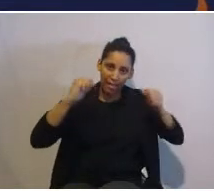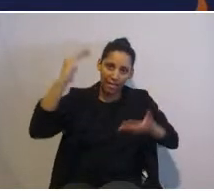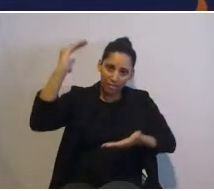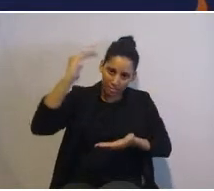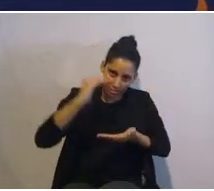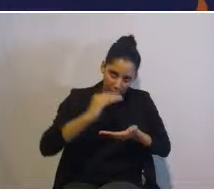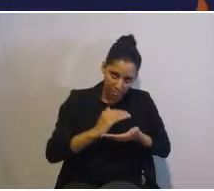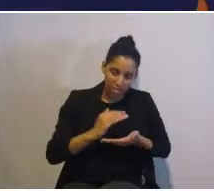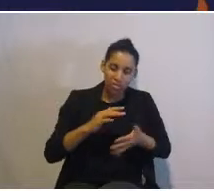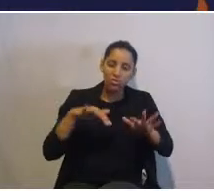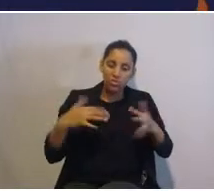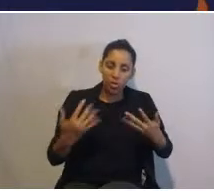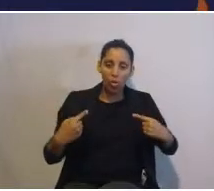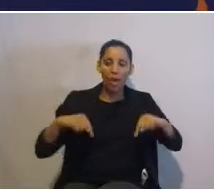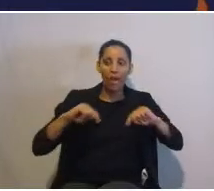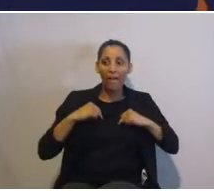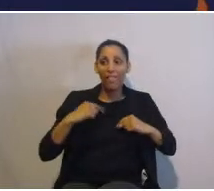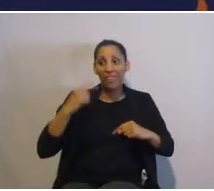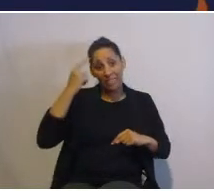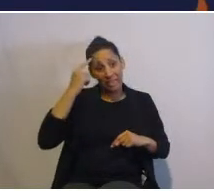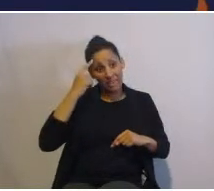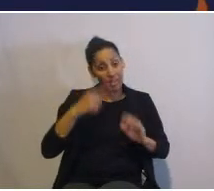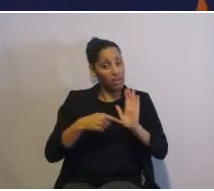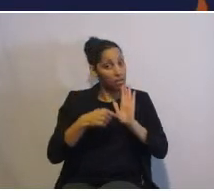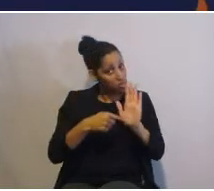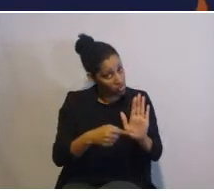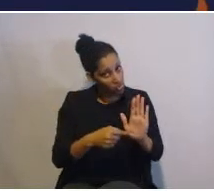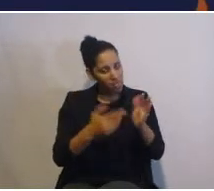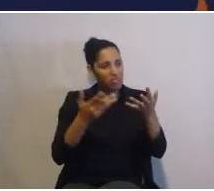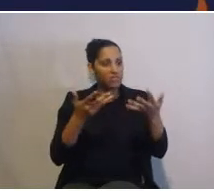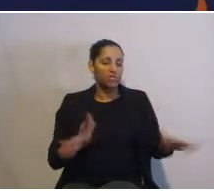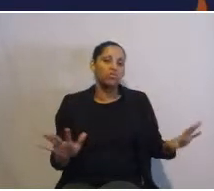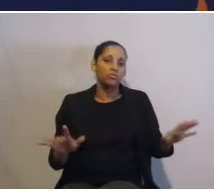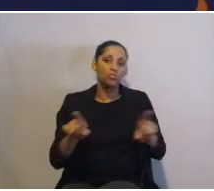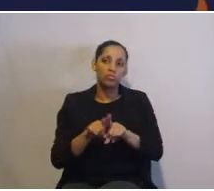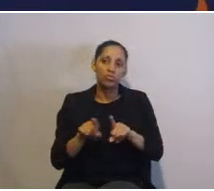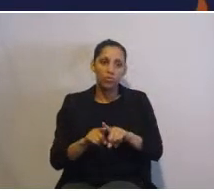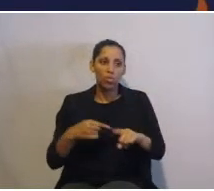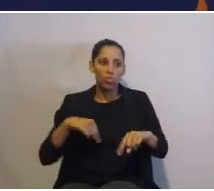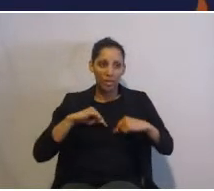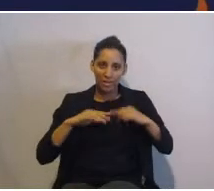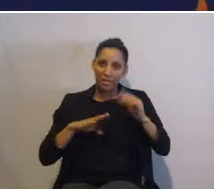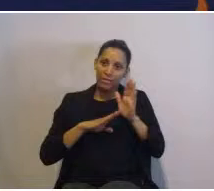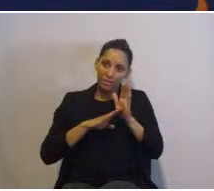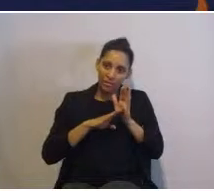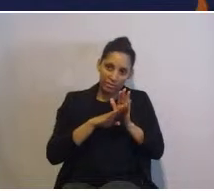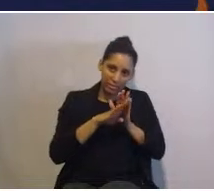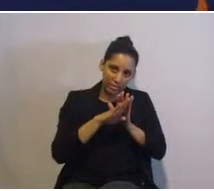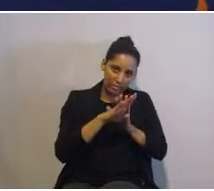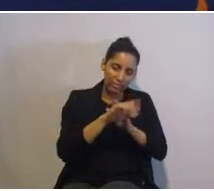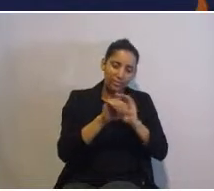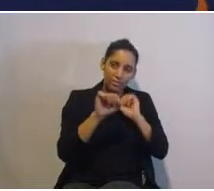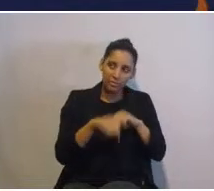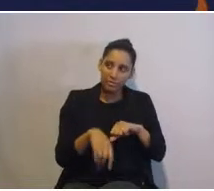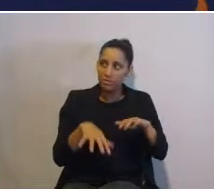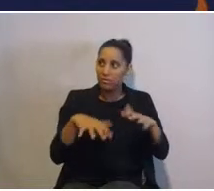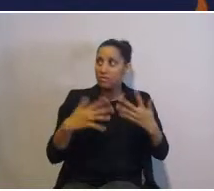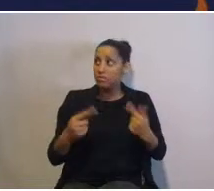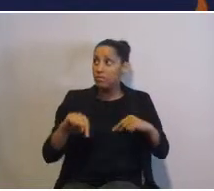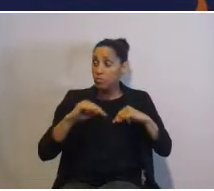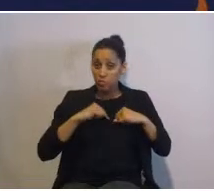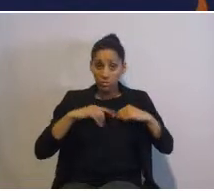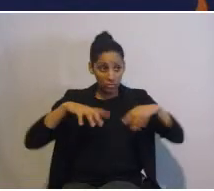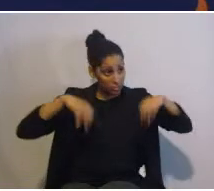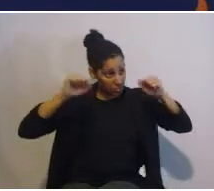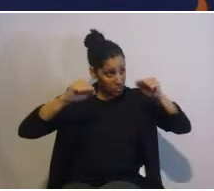that has been shown to be the case, and we are making progress as far as that is concerned. So if we minimize load